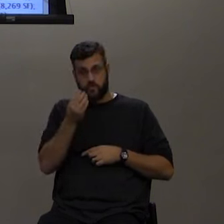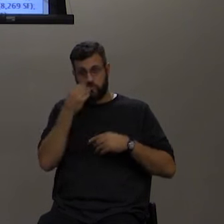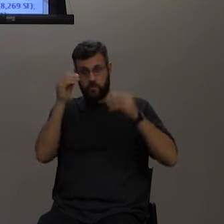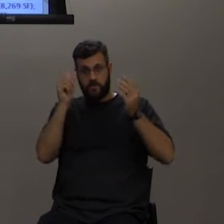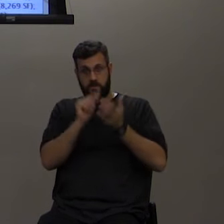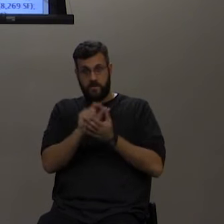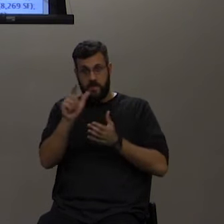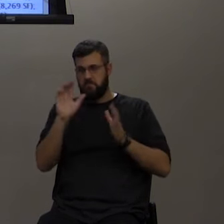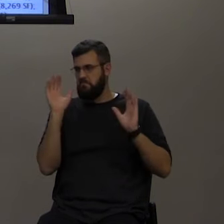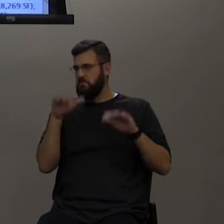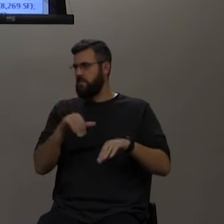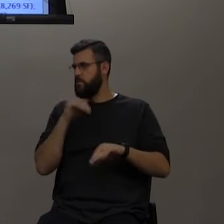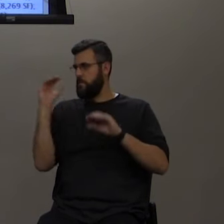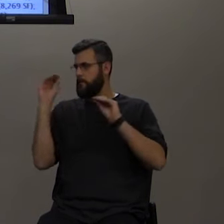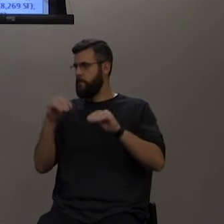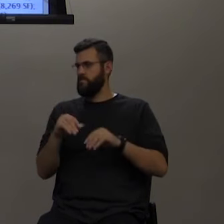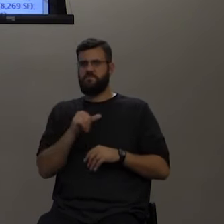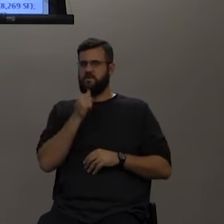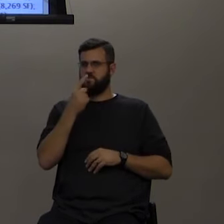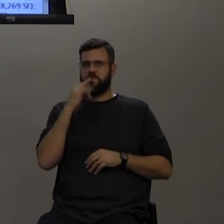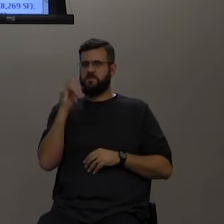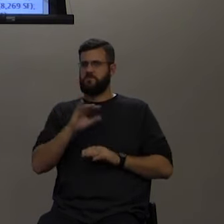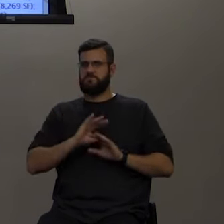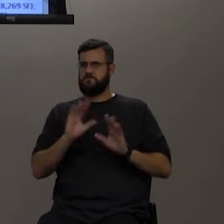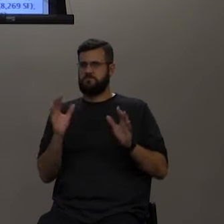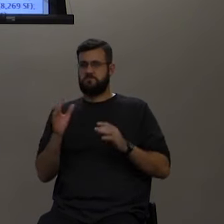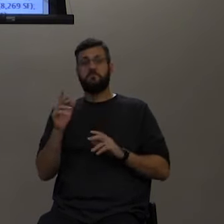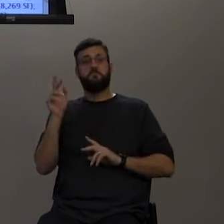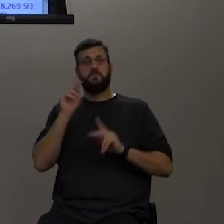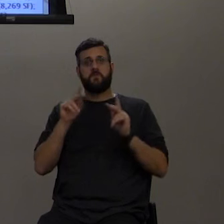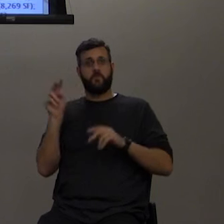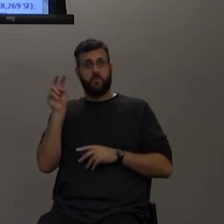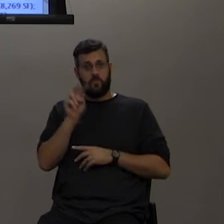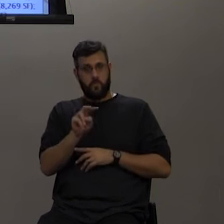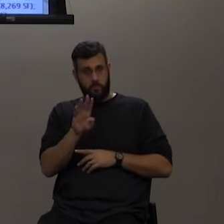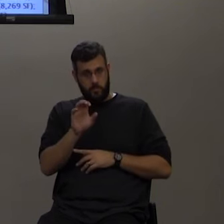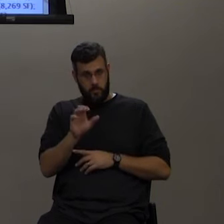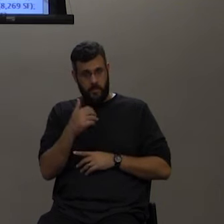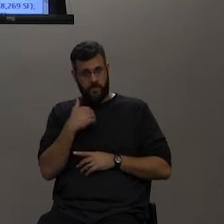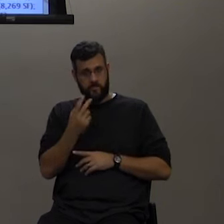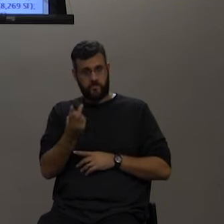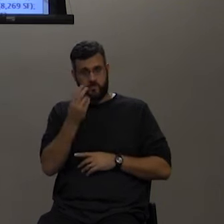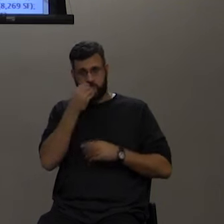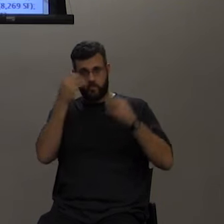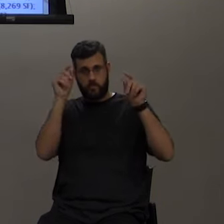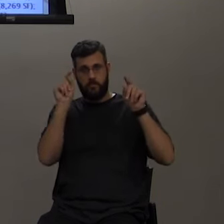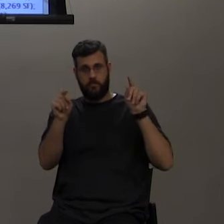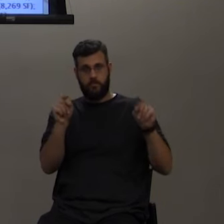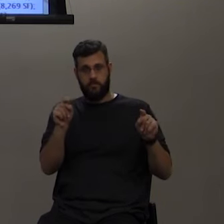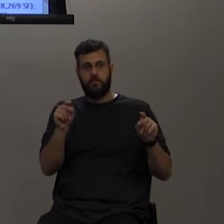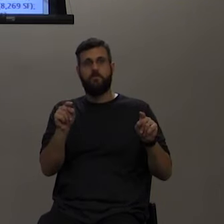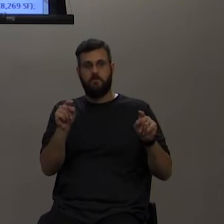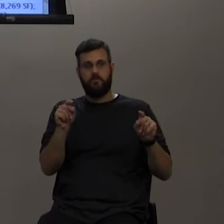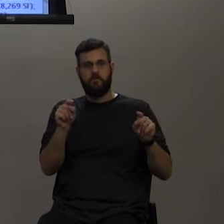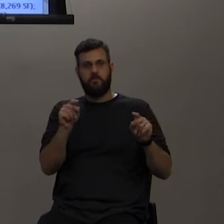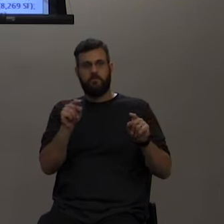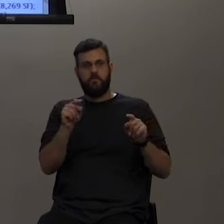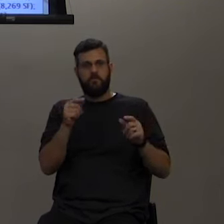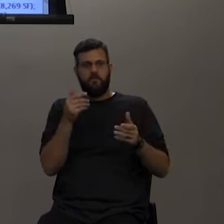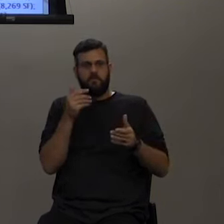grocery stores here. I'm not gonna move there." I think they're saying is, there's two grocery stores here, and they're close